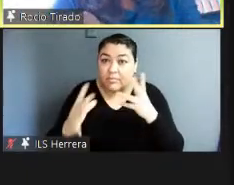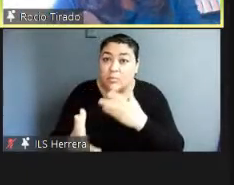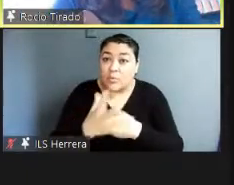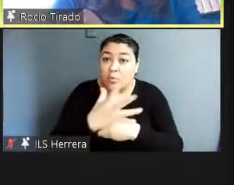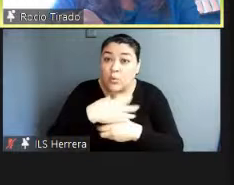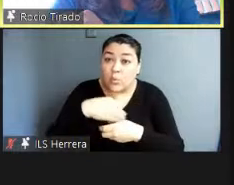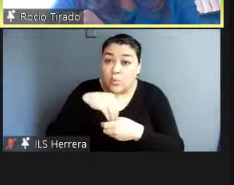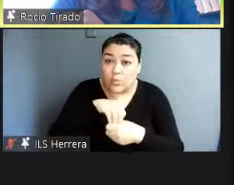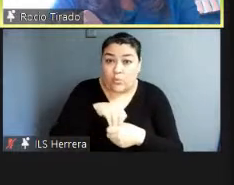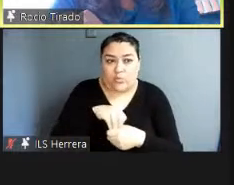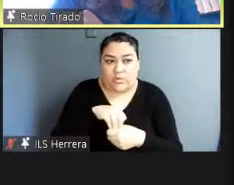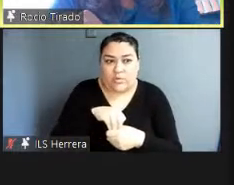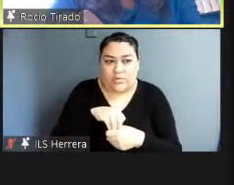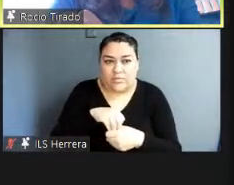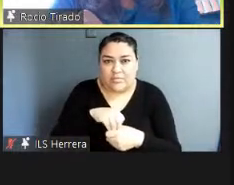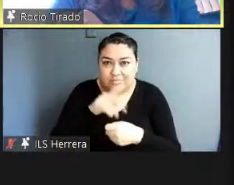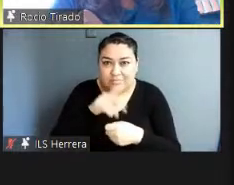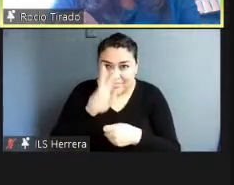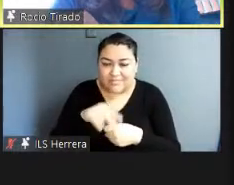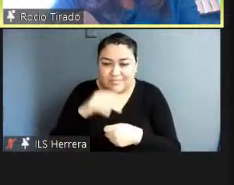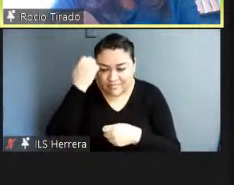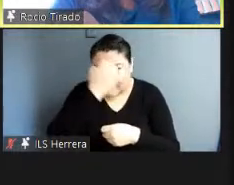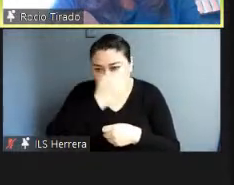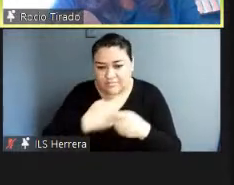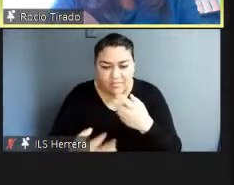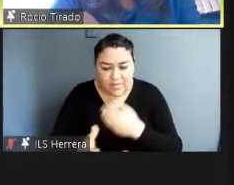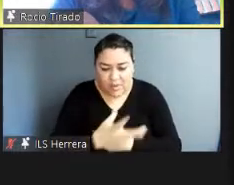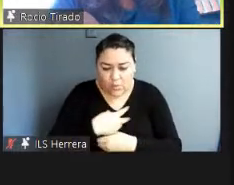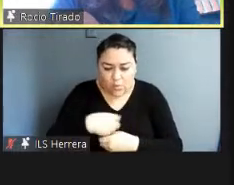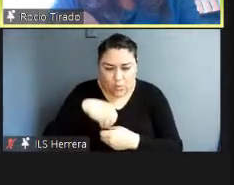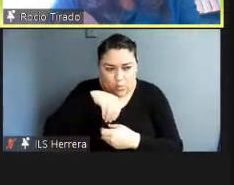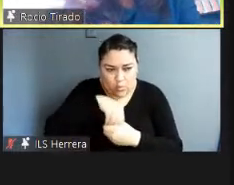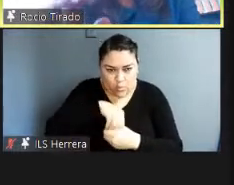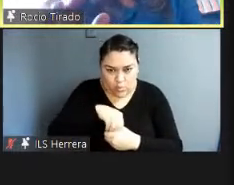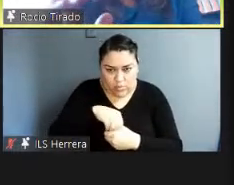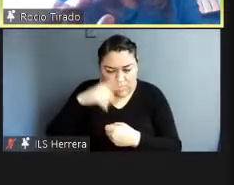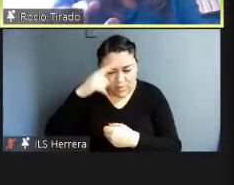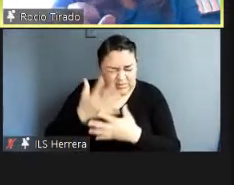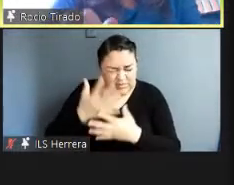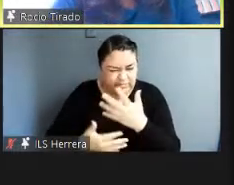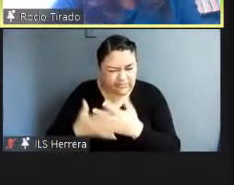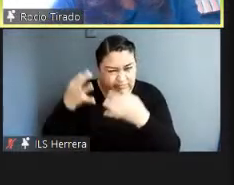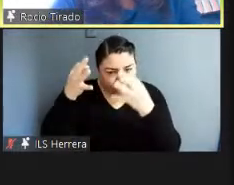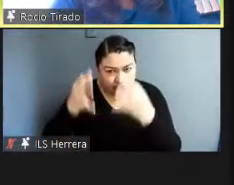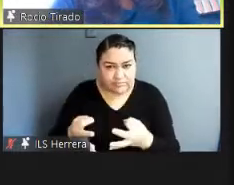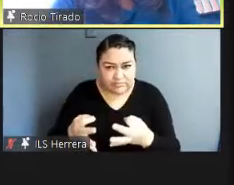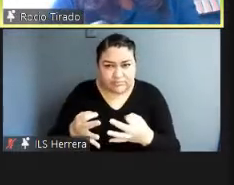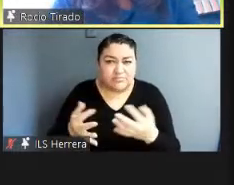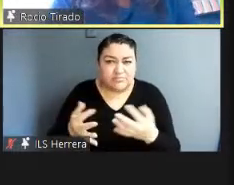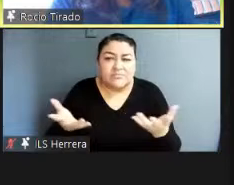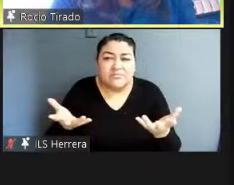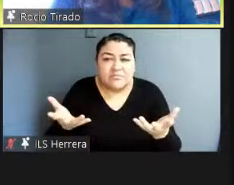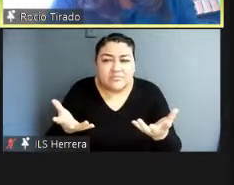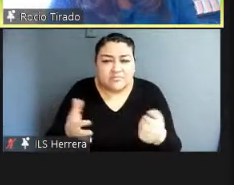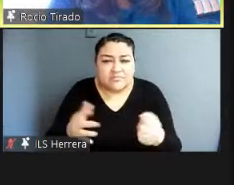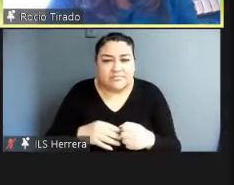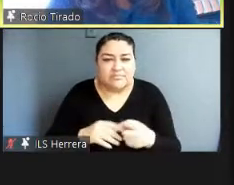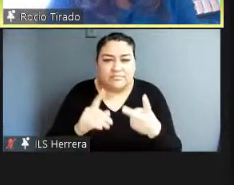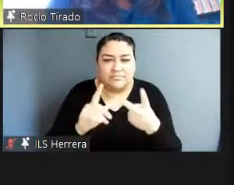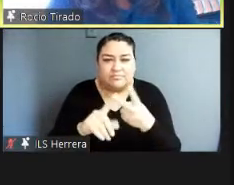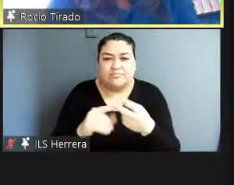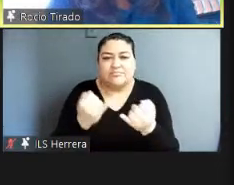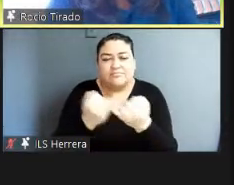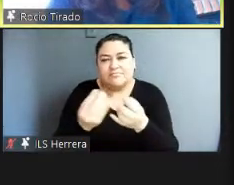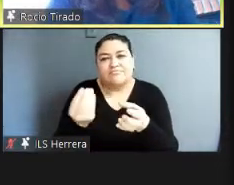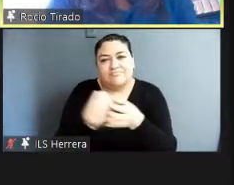Integrating the evaluation forms and mechanisms in training processes of students and the teachers. What are we proposing to approach this